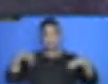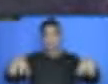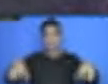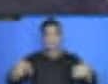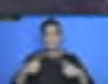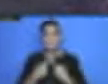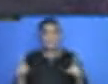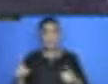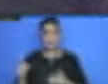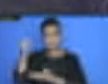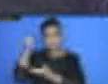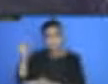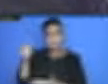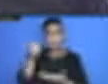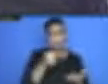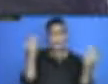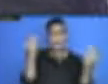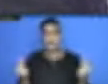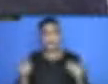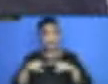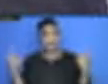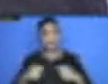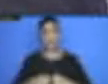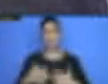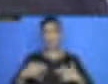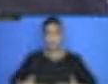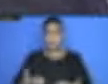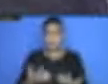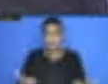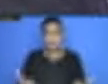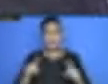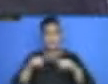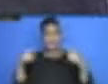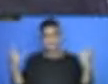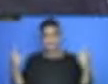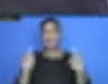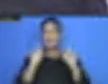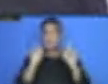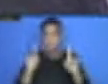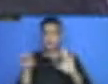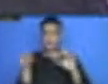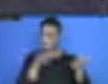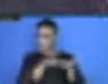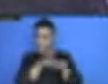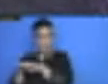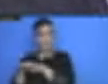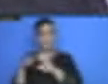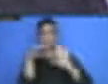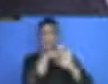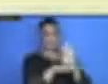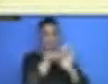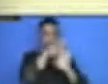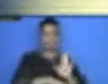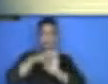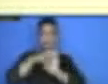capacities, the standards should be the same, and you were just given now an example of waste management from